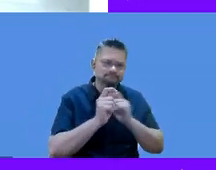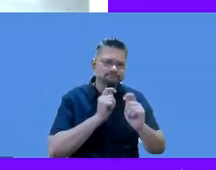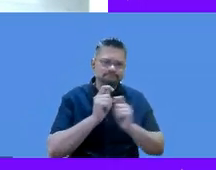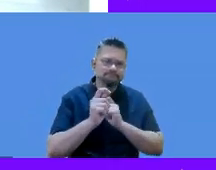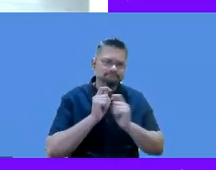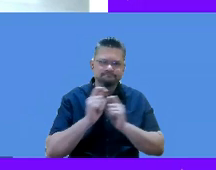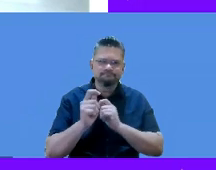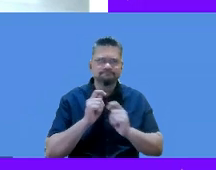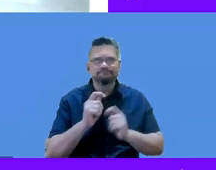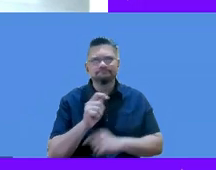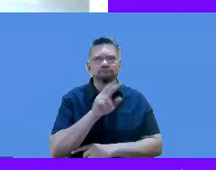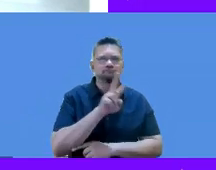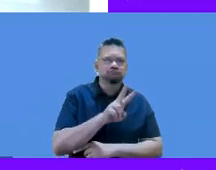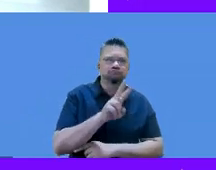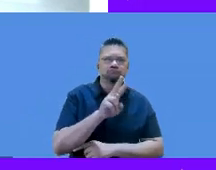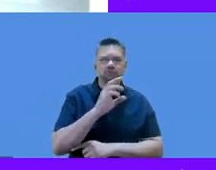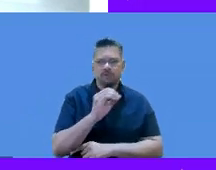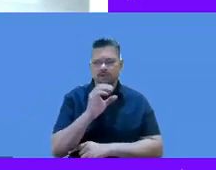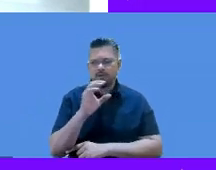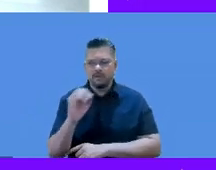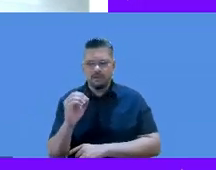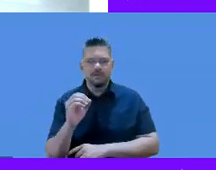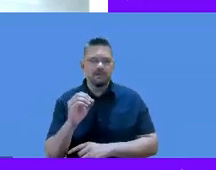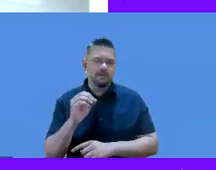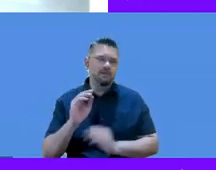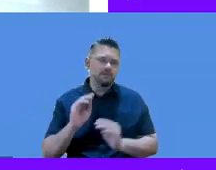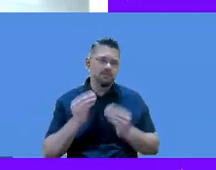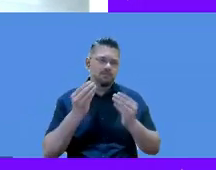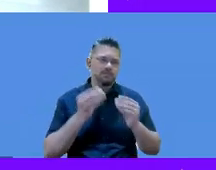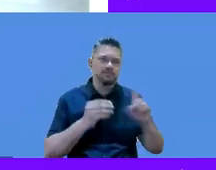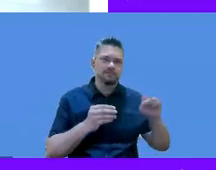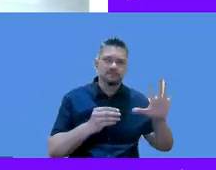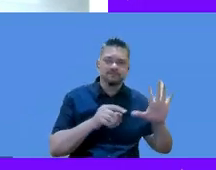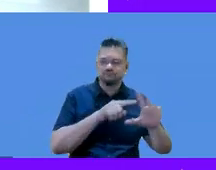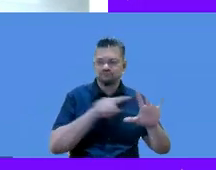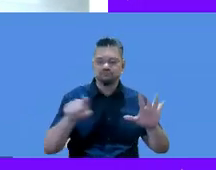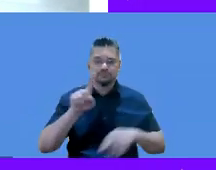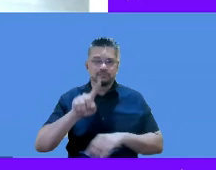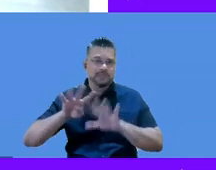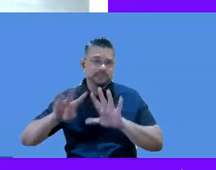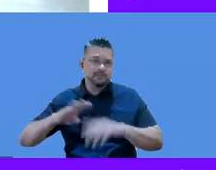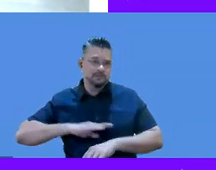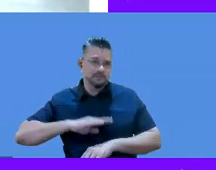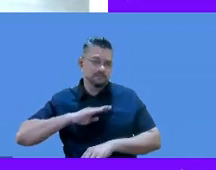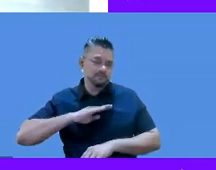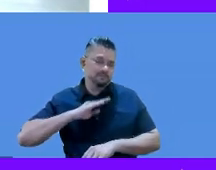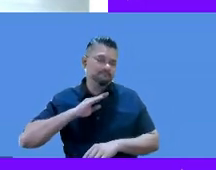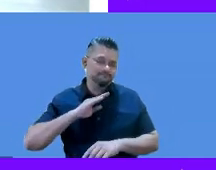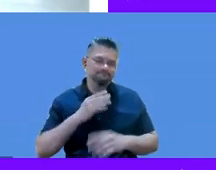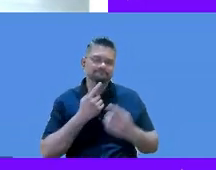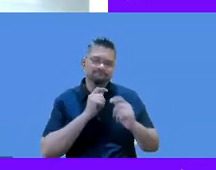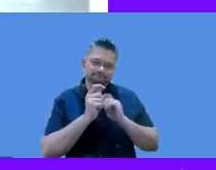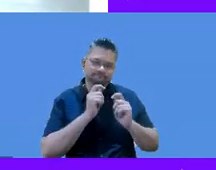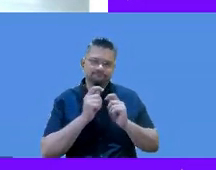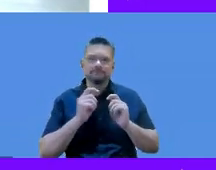15 to 19, with a subgroup of girls with disabilities and young mothers as well. Alongside that, we also